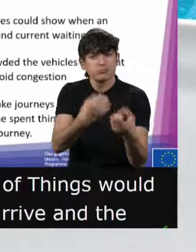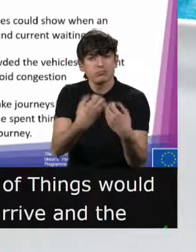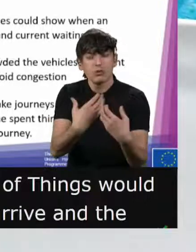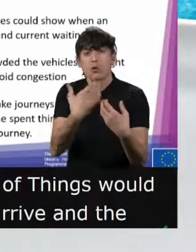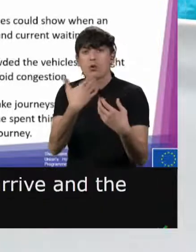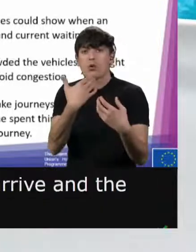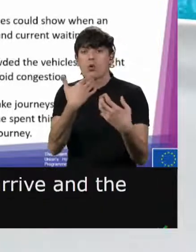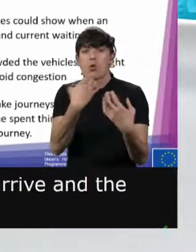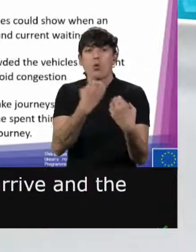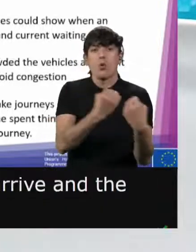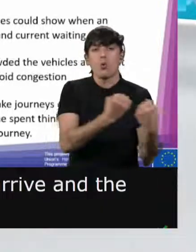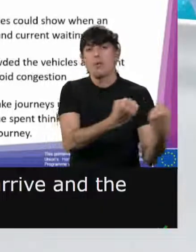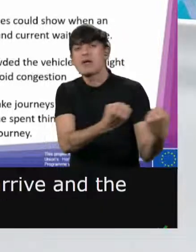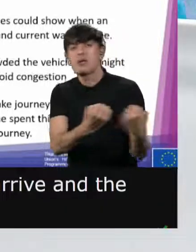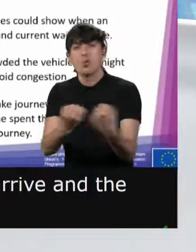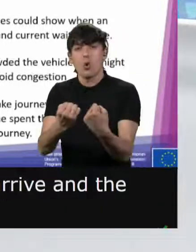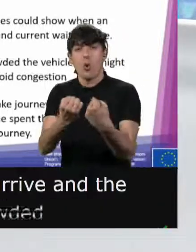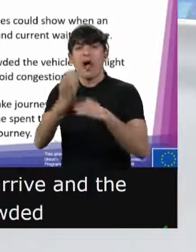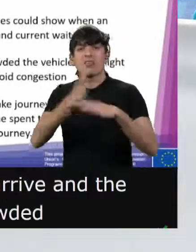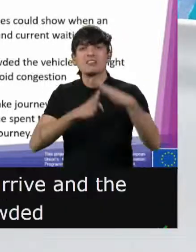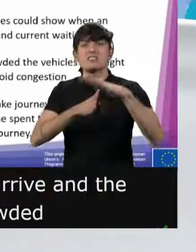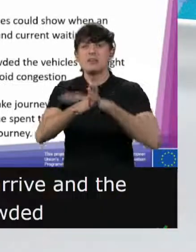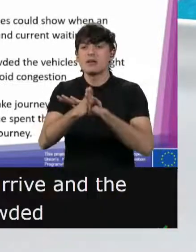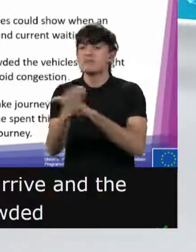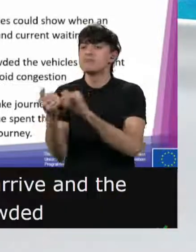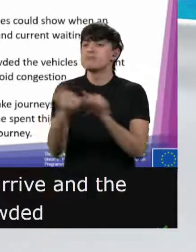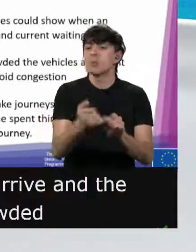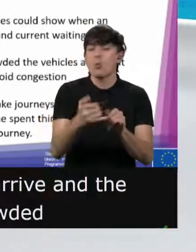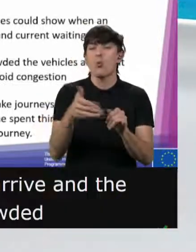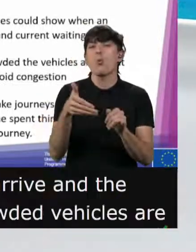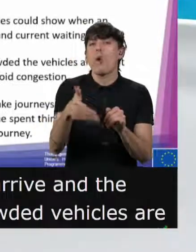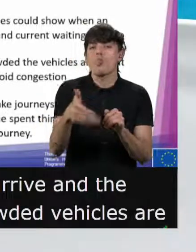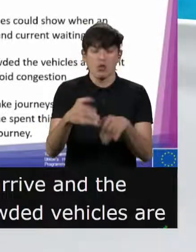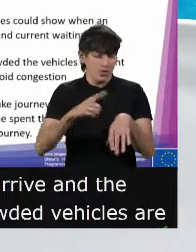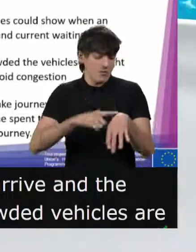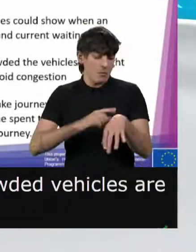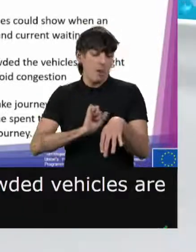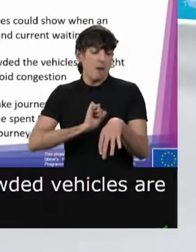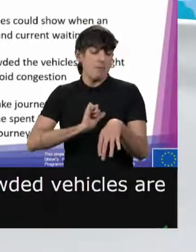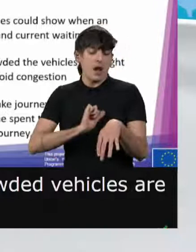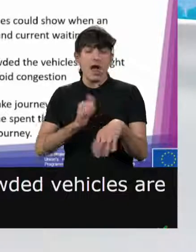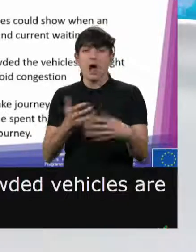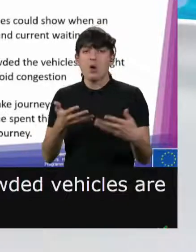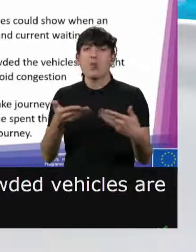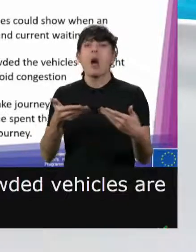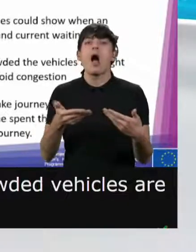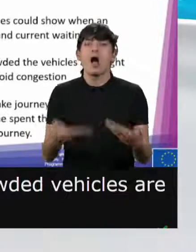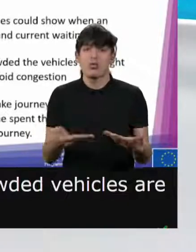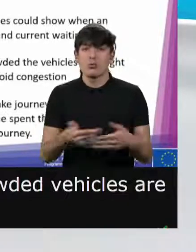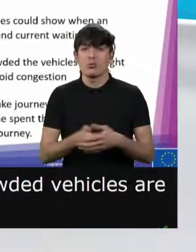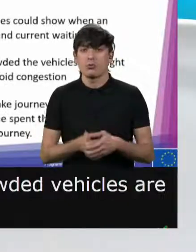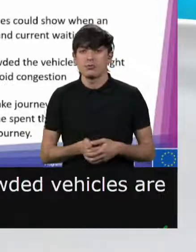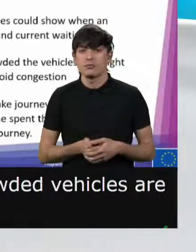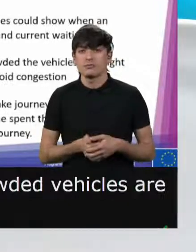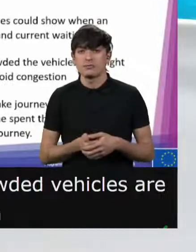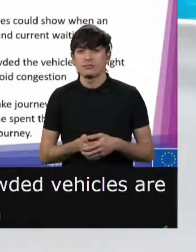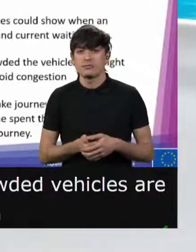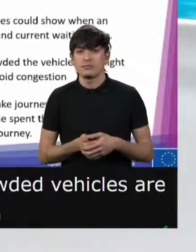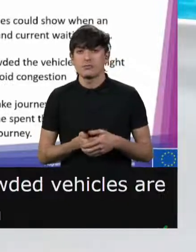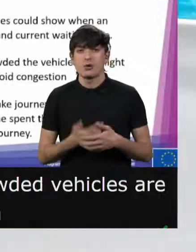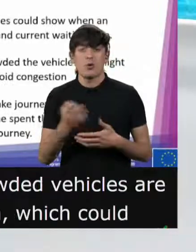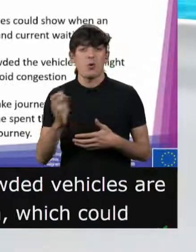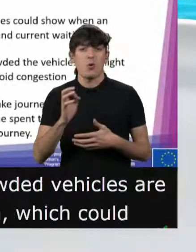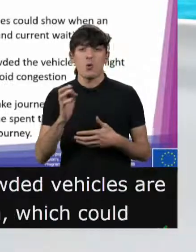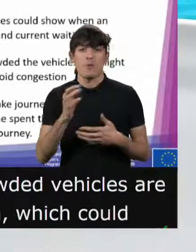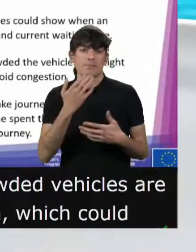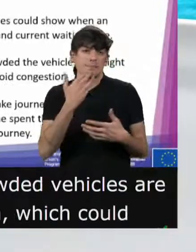Information about how crowded vehicles are might benefit those who want to avoid congestion, which could include people